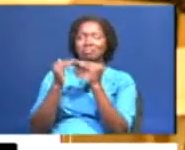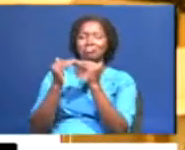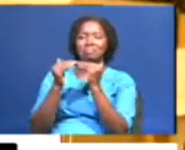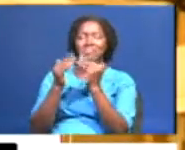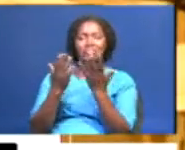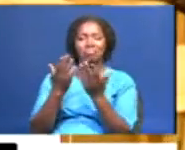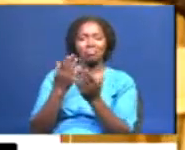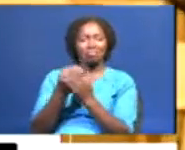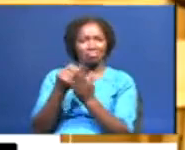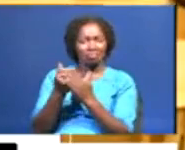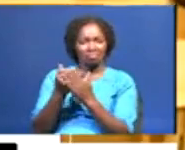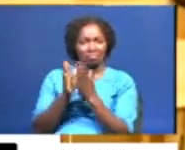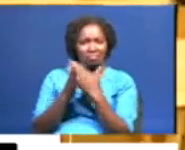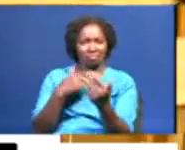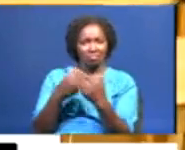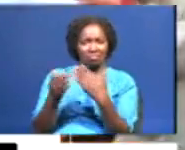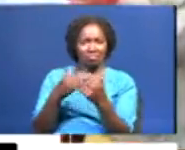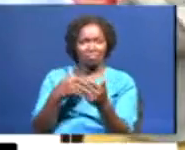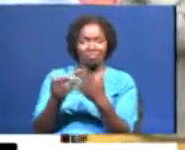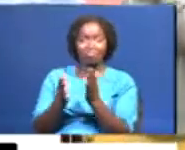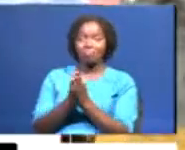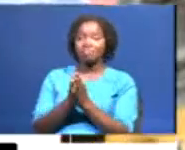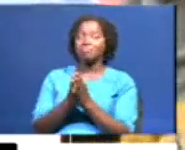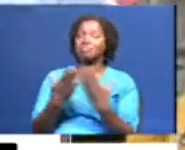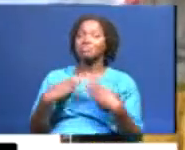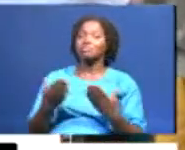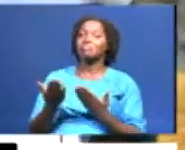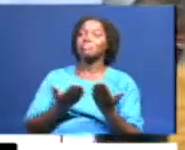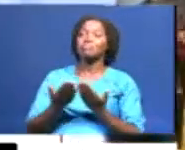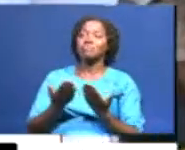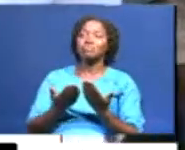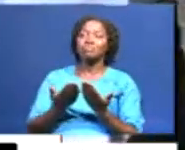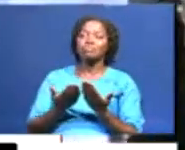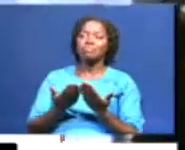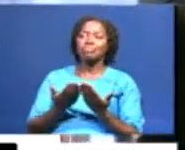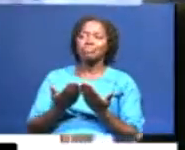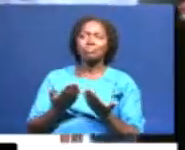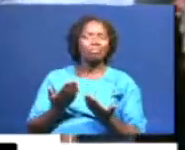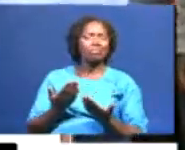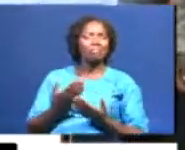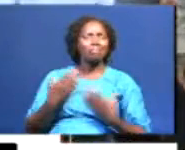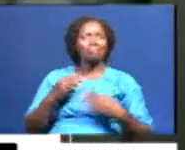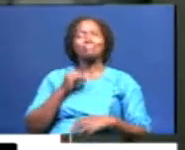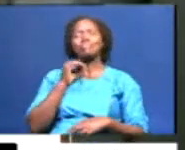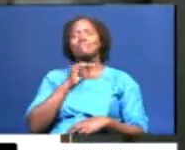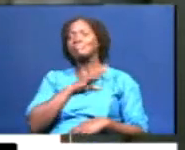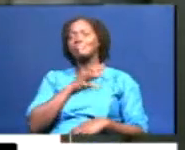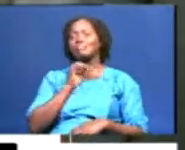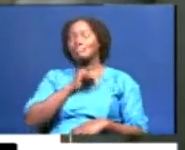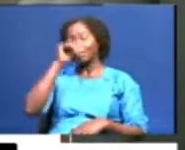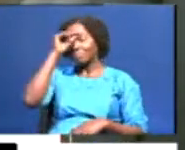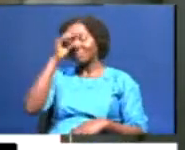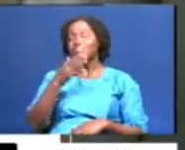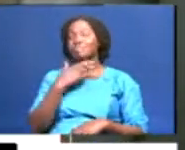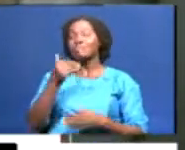to serve residents of Kihara Ward and its surroundings. Aggrieved residents are now calling on Kiambu County Governor Wamatangi to